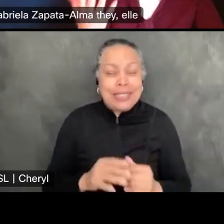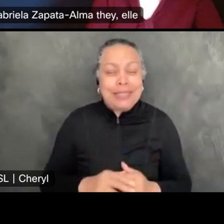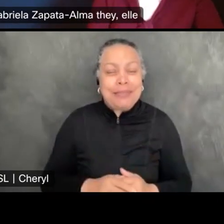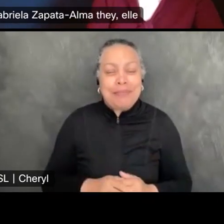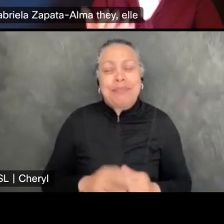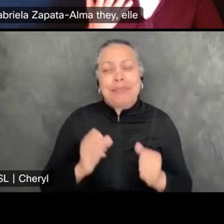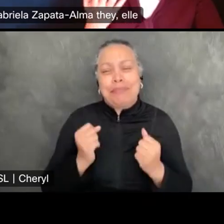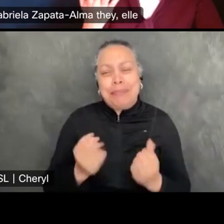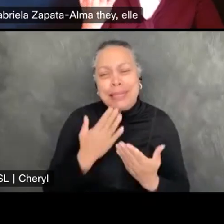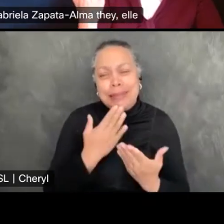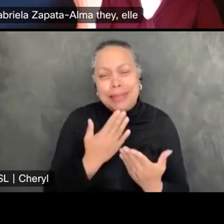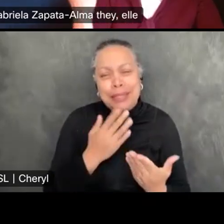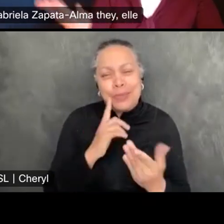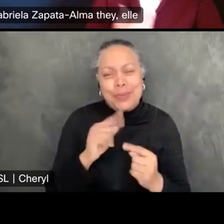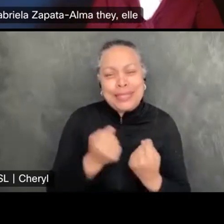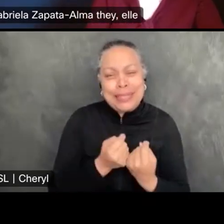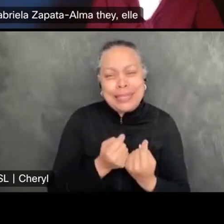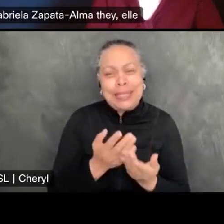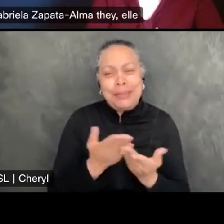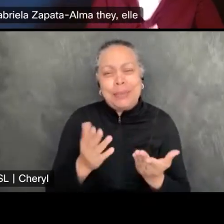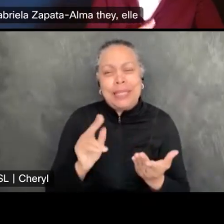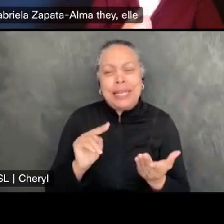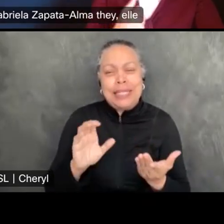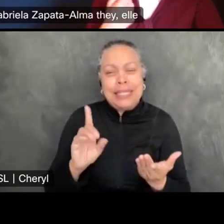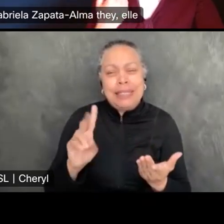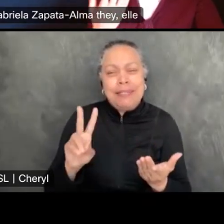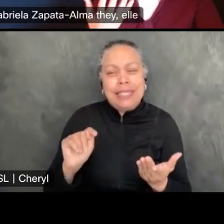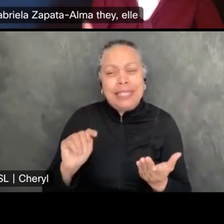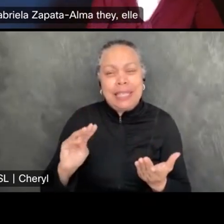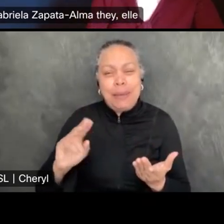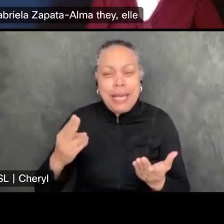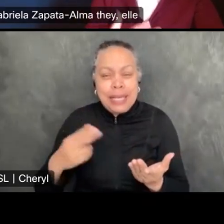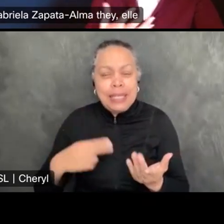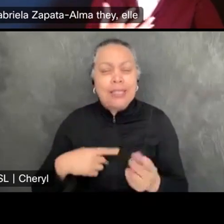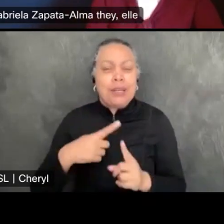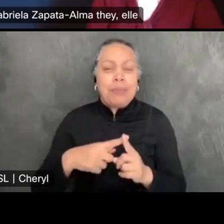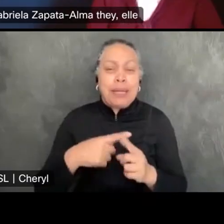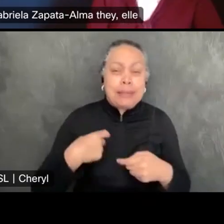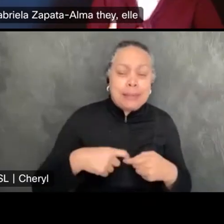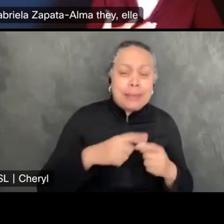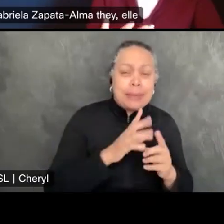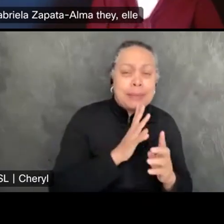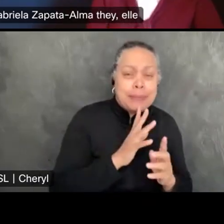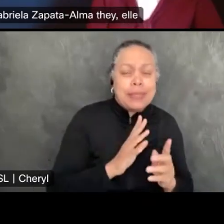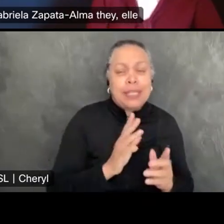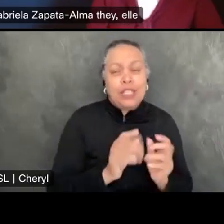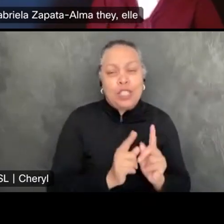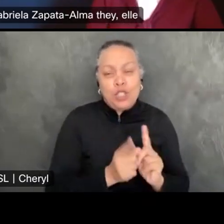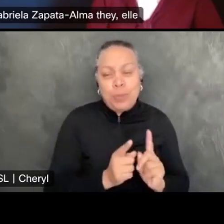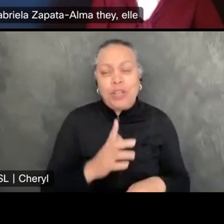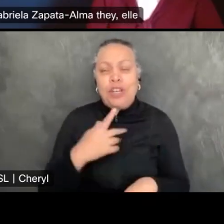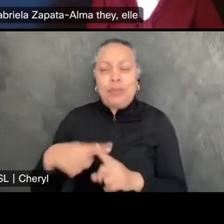our team of at NCDVTMH, as well as our interpreters, Claudia, Cheryl,